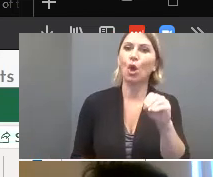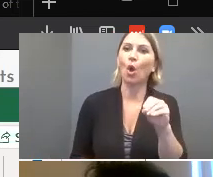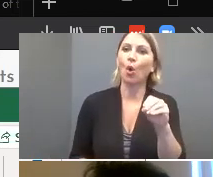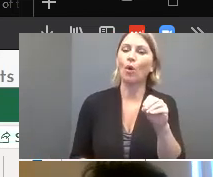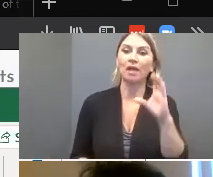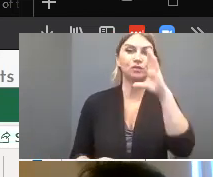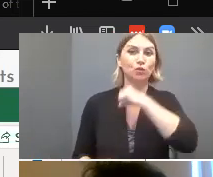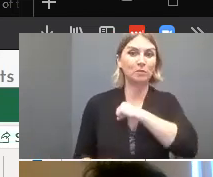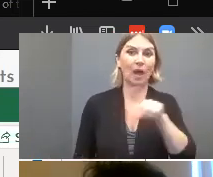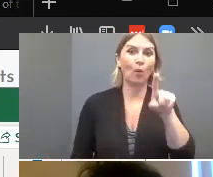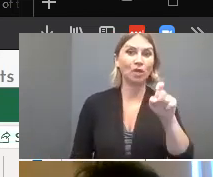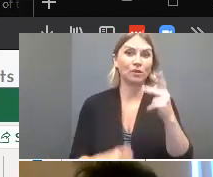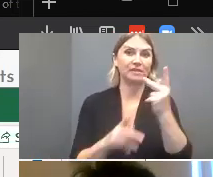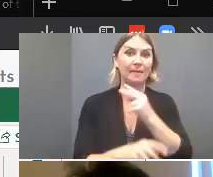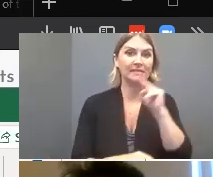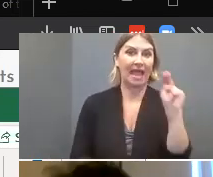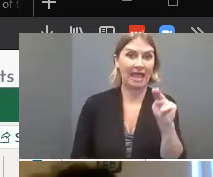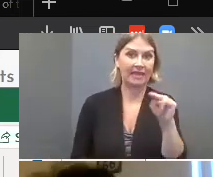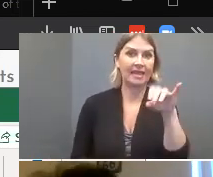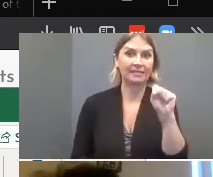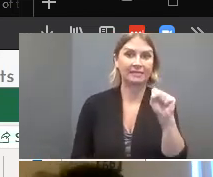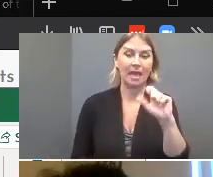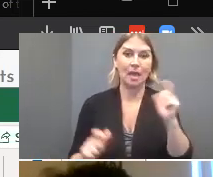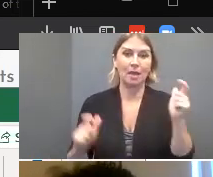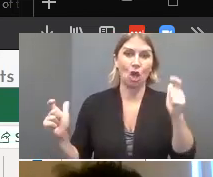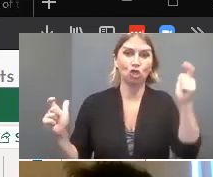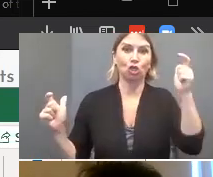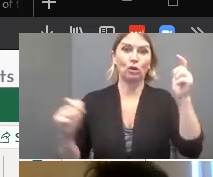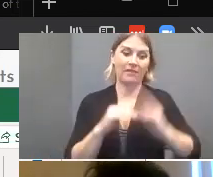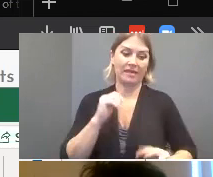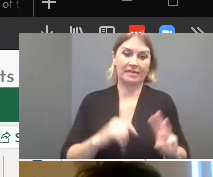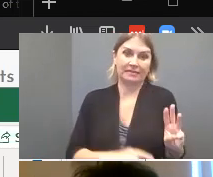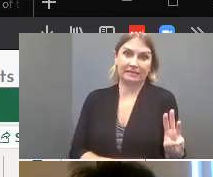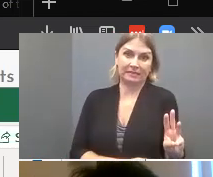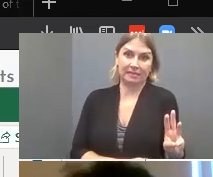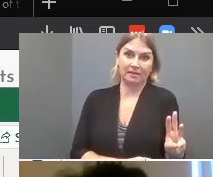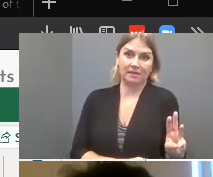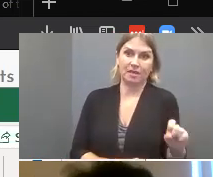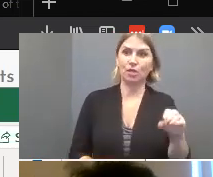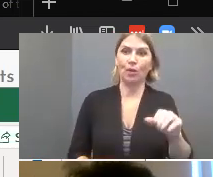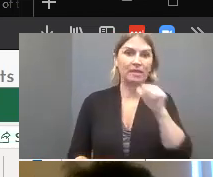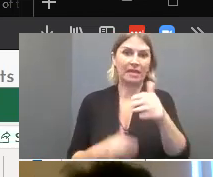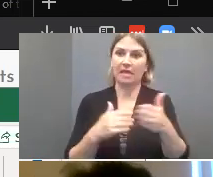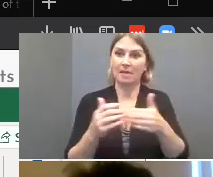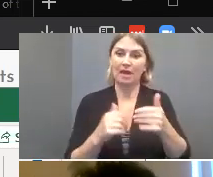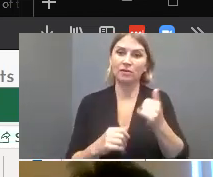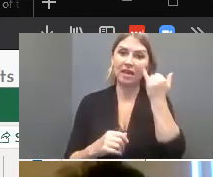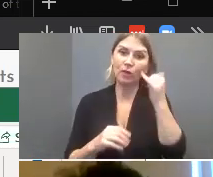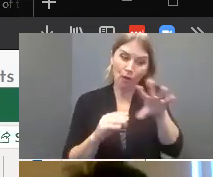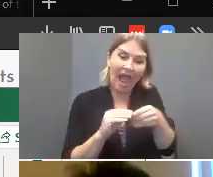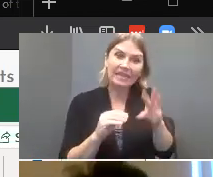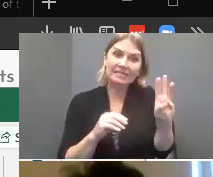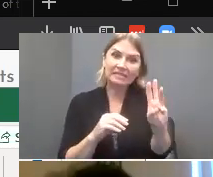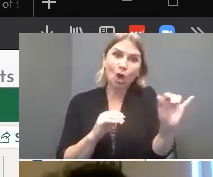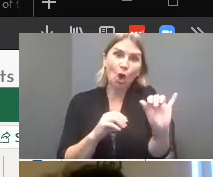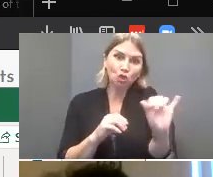that 100 times n is much, much larger than 6, then it does not matter, but you are adding 6 also, and